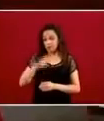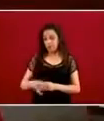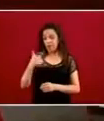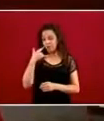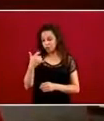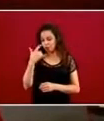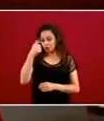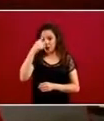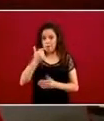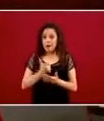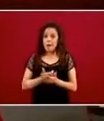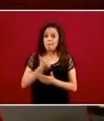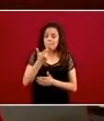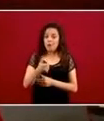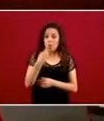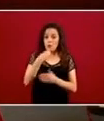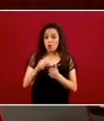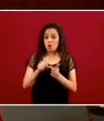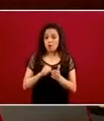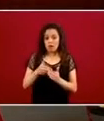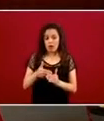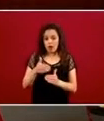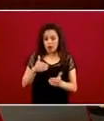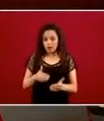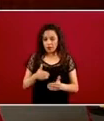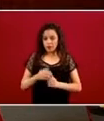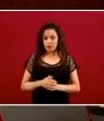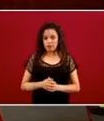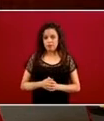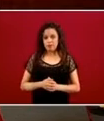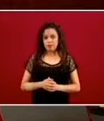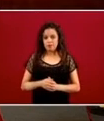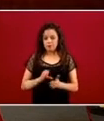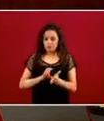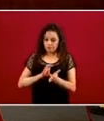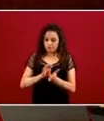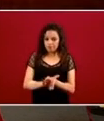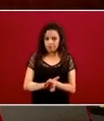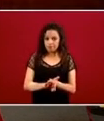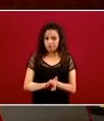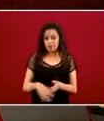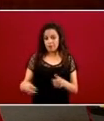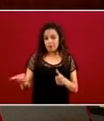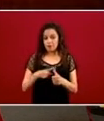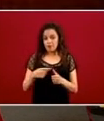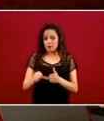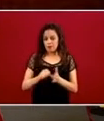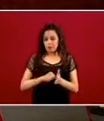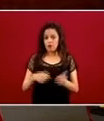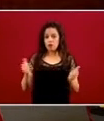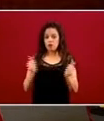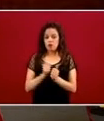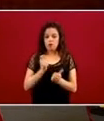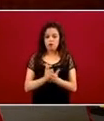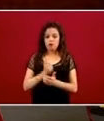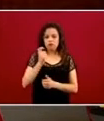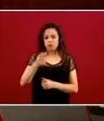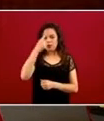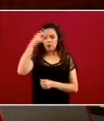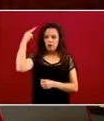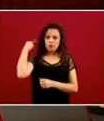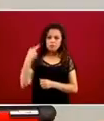payment of one month in advance of payment. So the first month will be paid in advance. We're